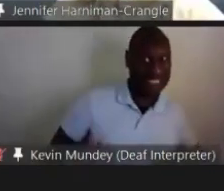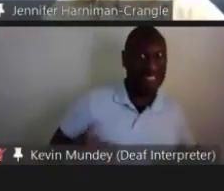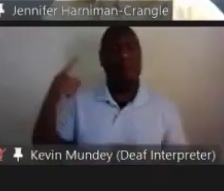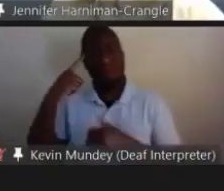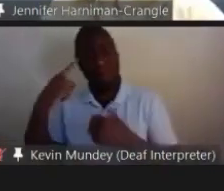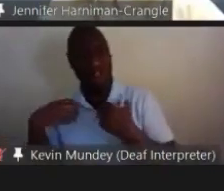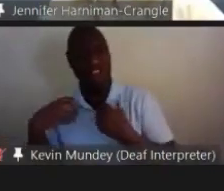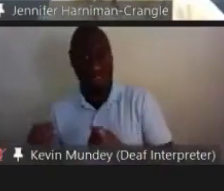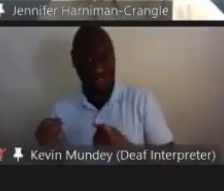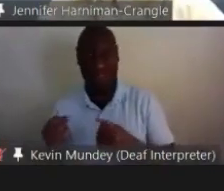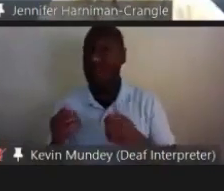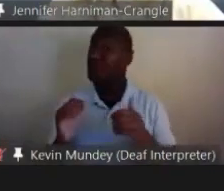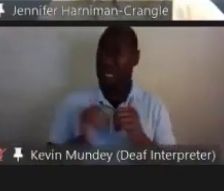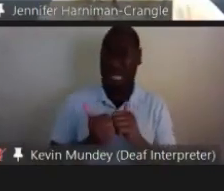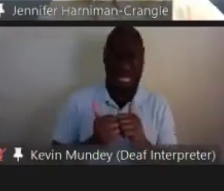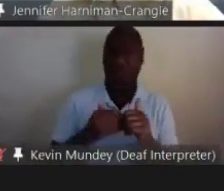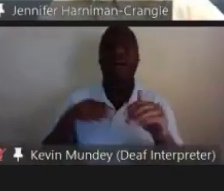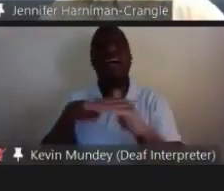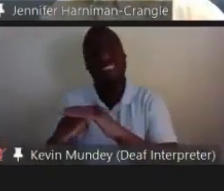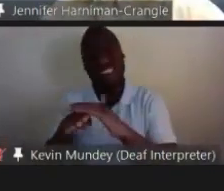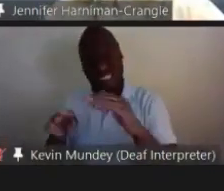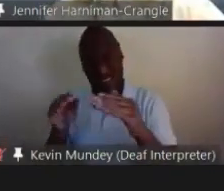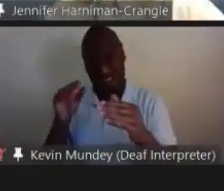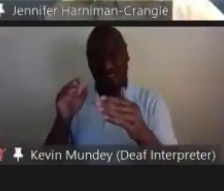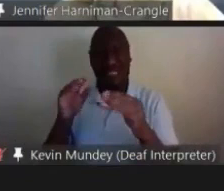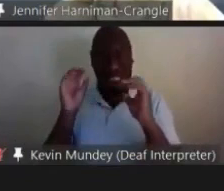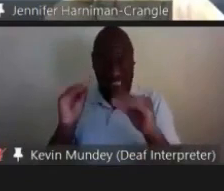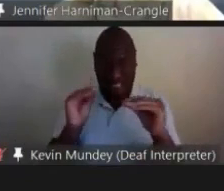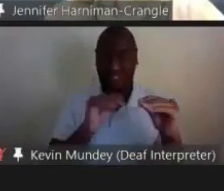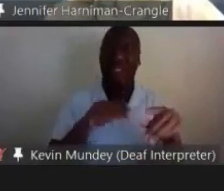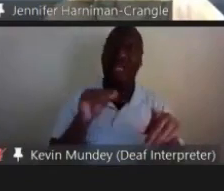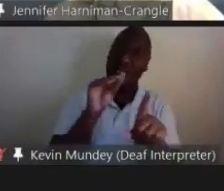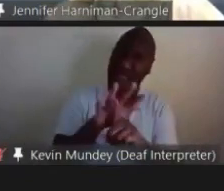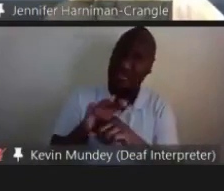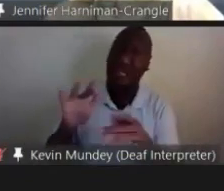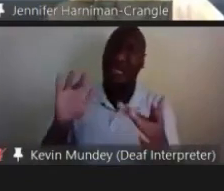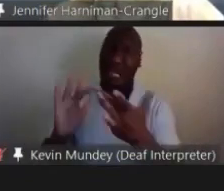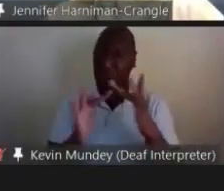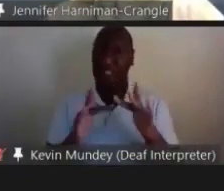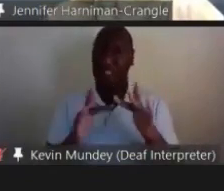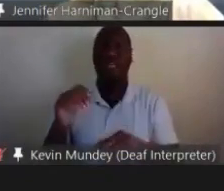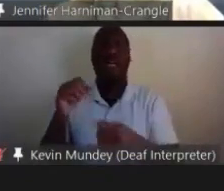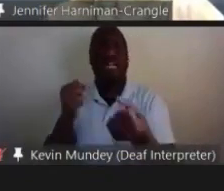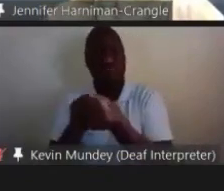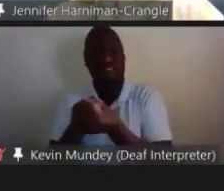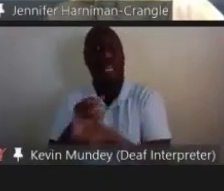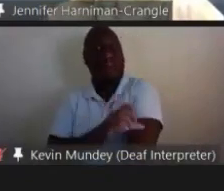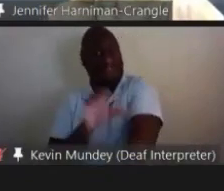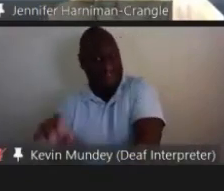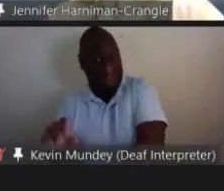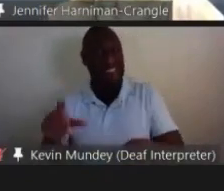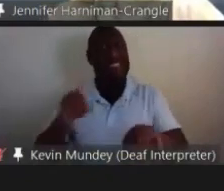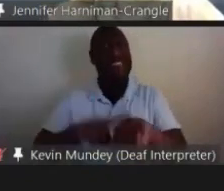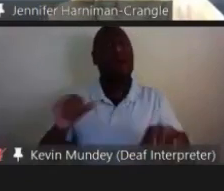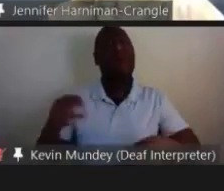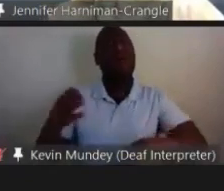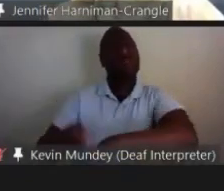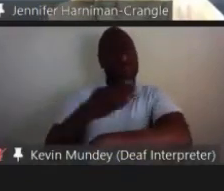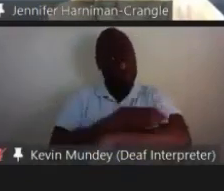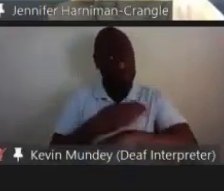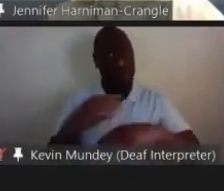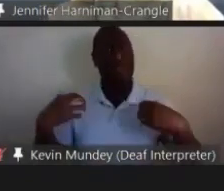education, public health outreach, advocacy, and empowerment, as well as to improve the healthcare outcomes